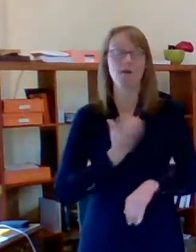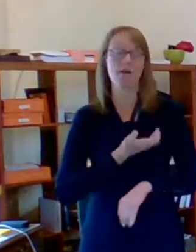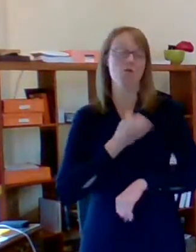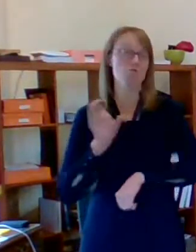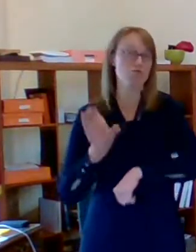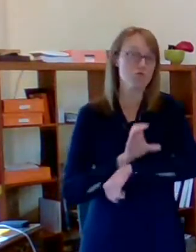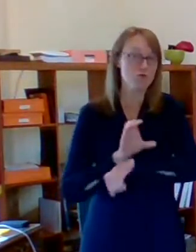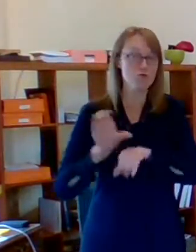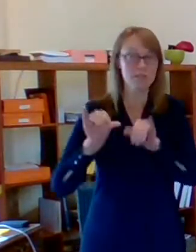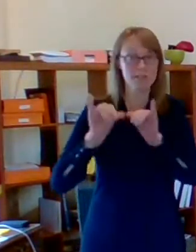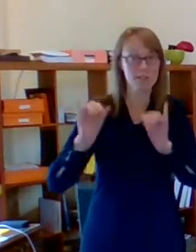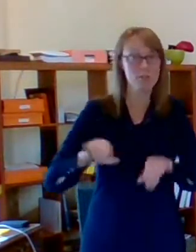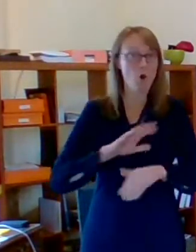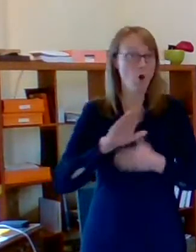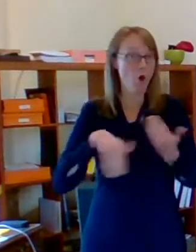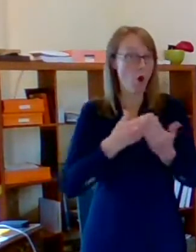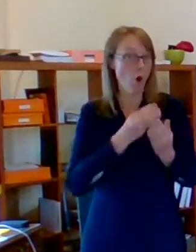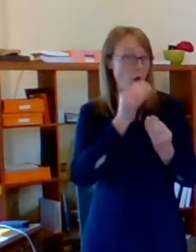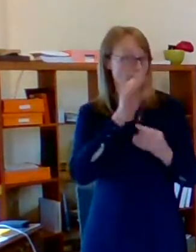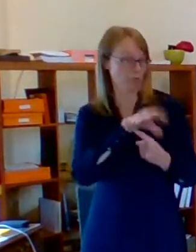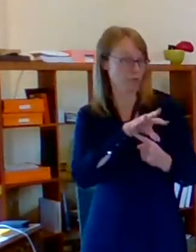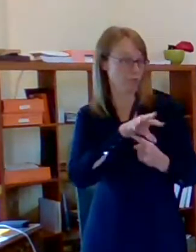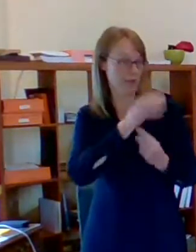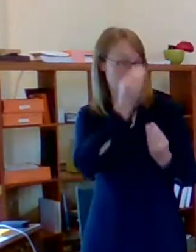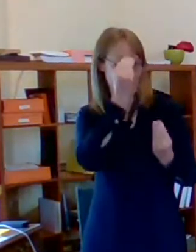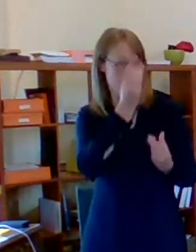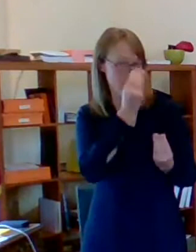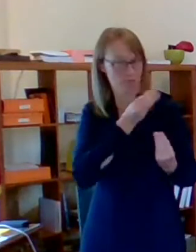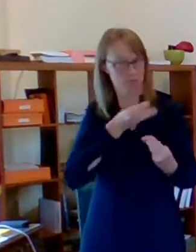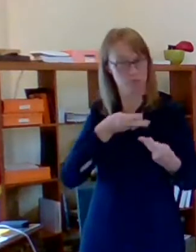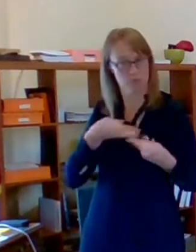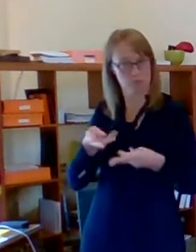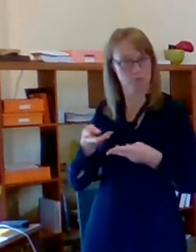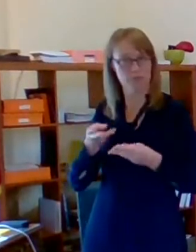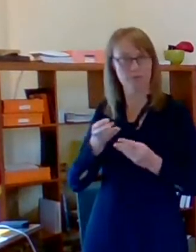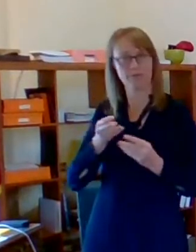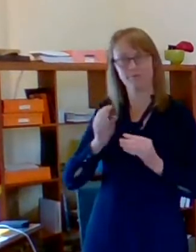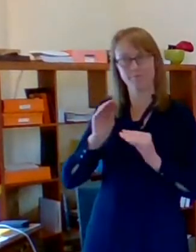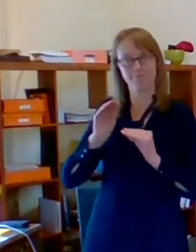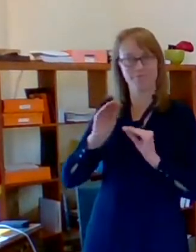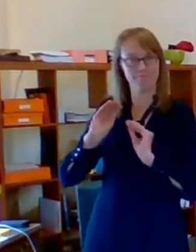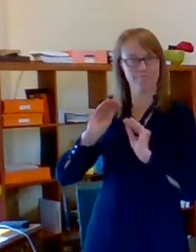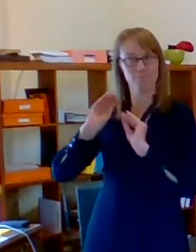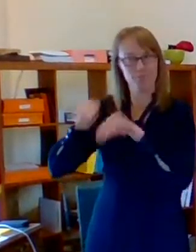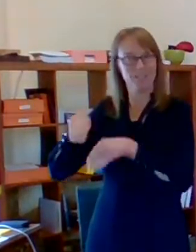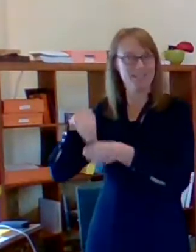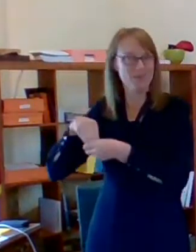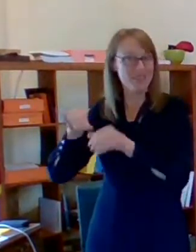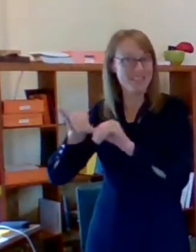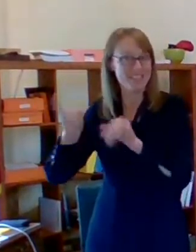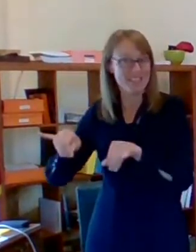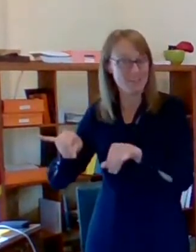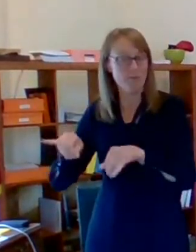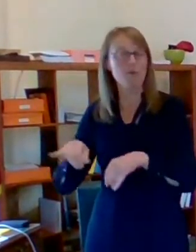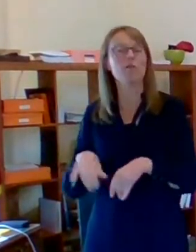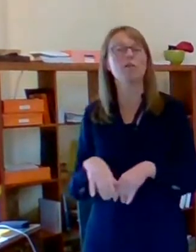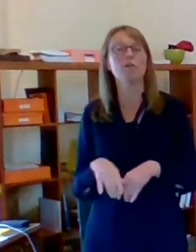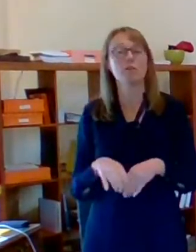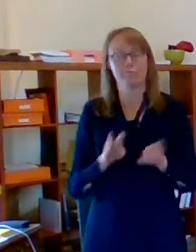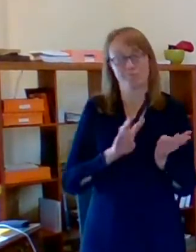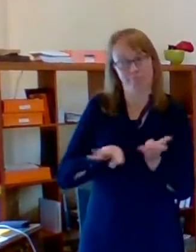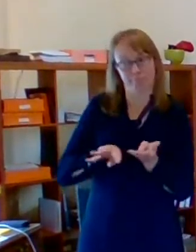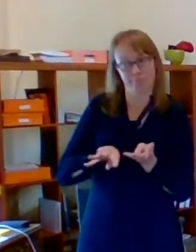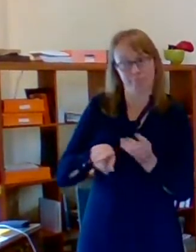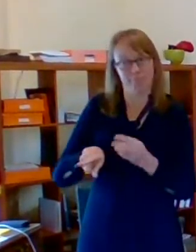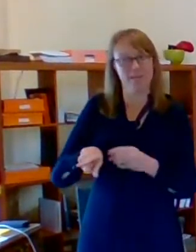camera will go, data will go into, that we're hopeful that by around the first part of December,